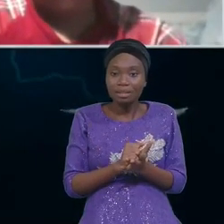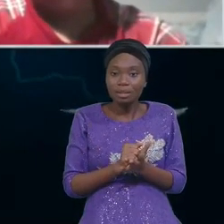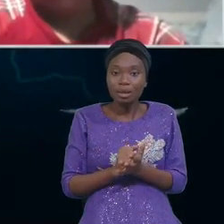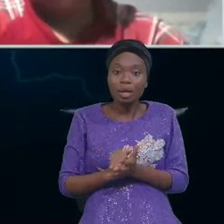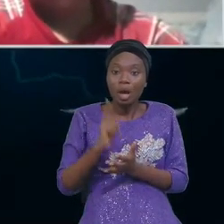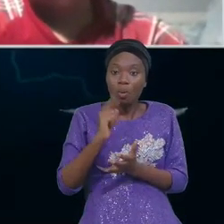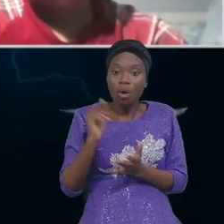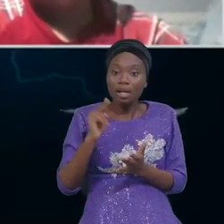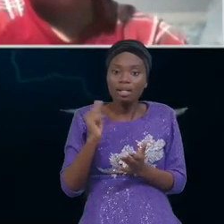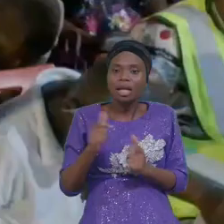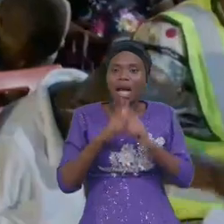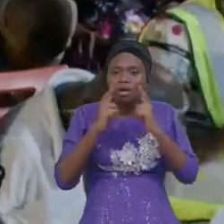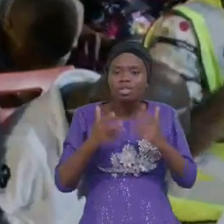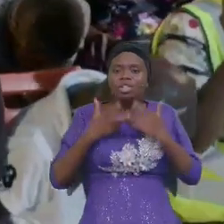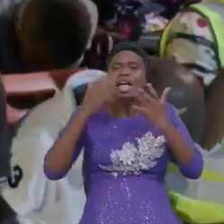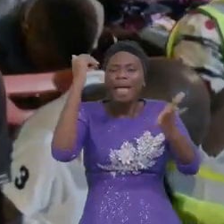great shouting amen.